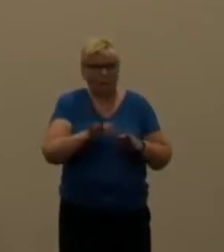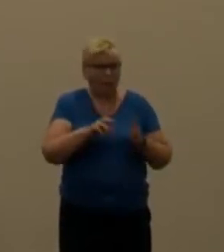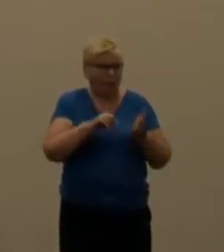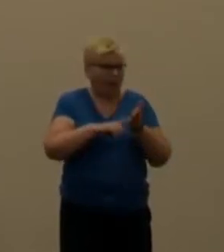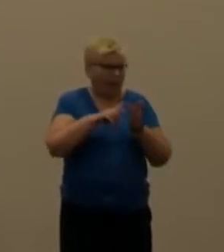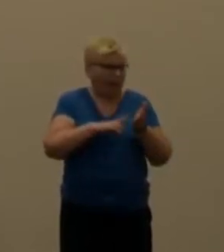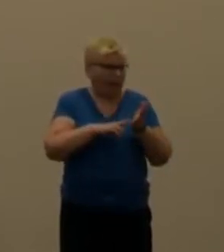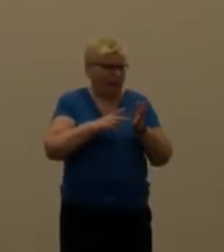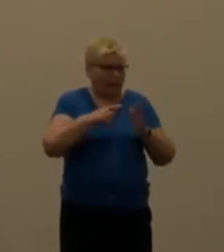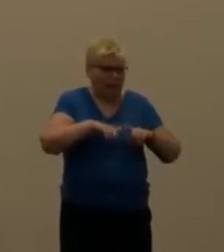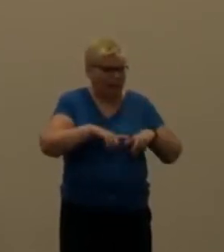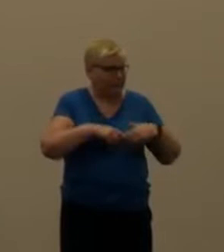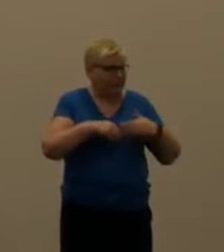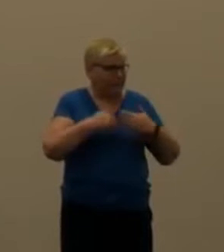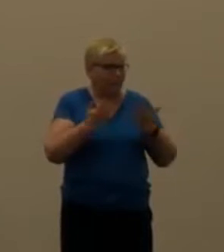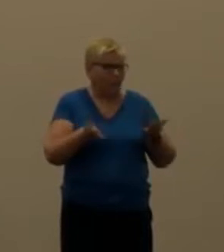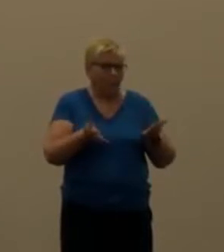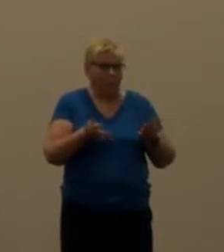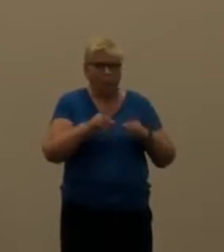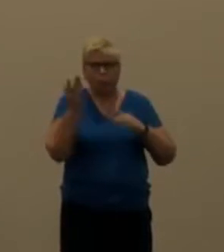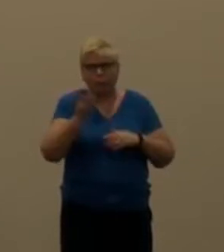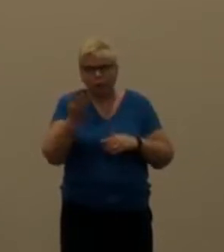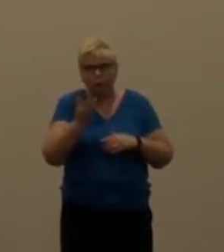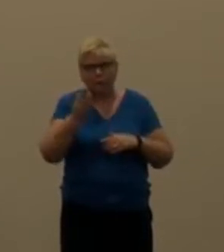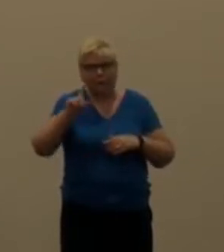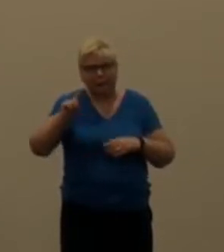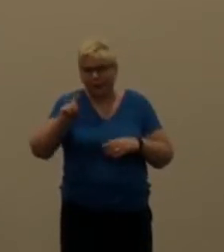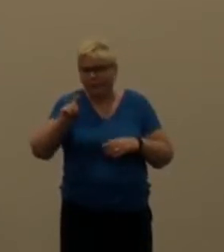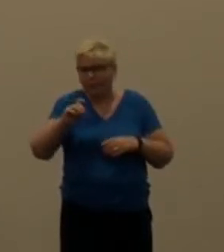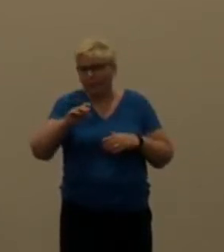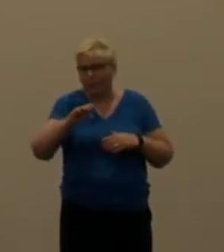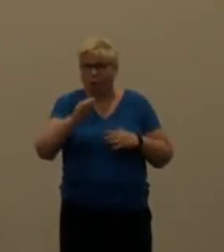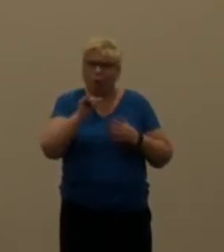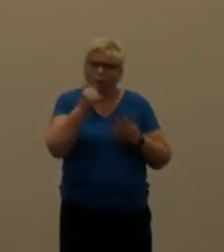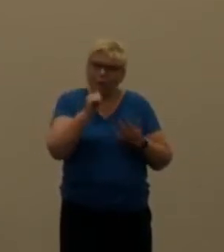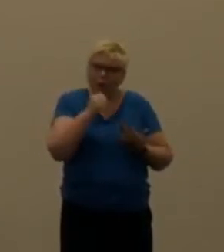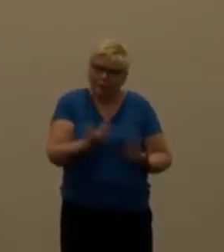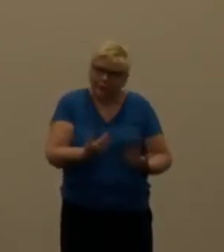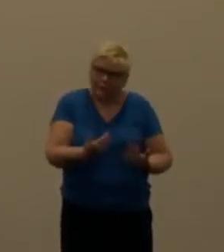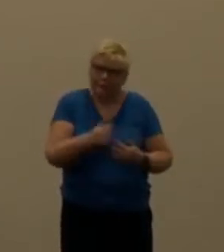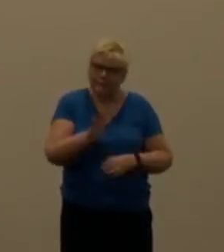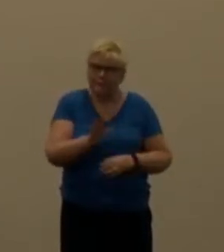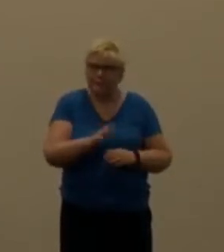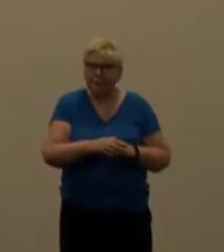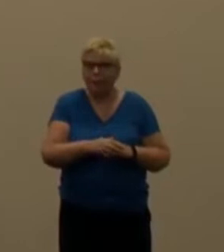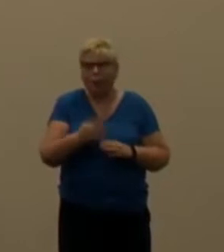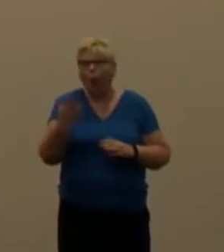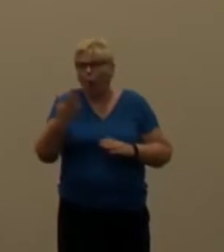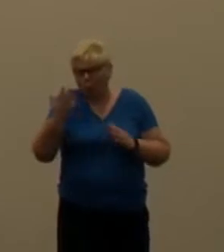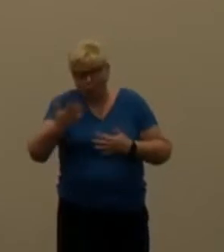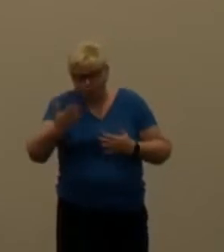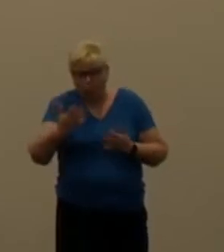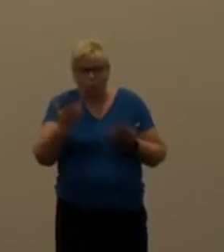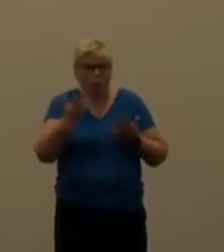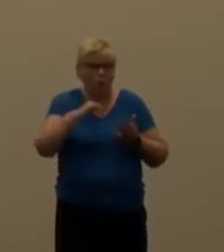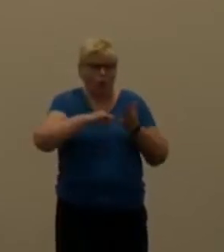on a Windows 11, maybe not, yes, you can Windows 11, but Windows